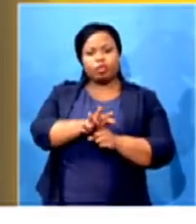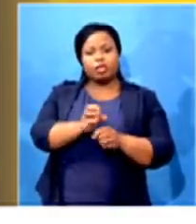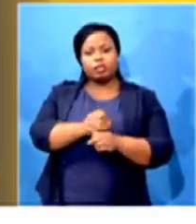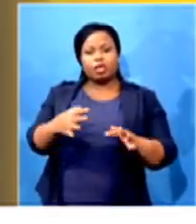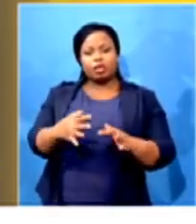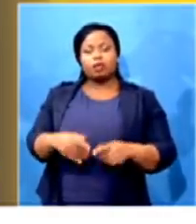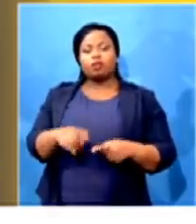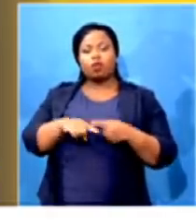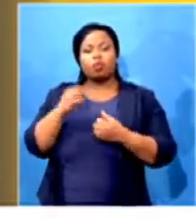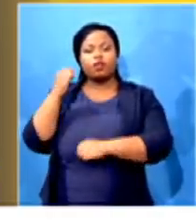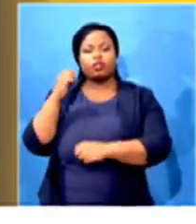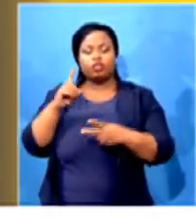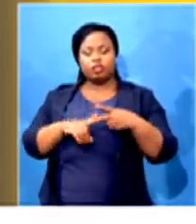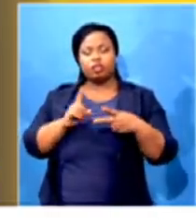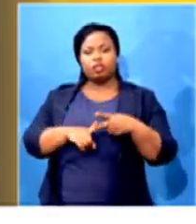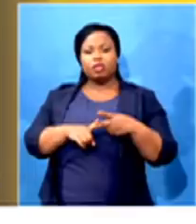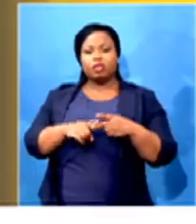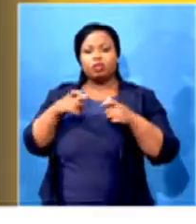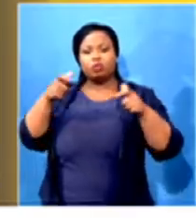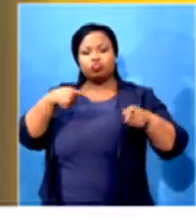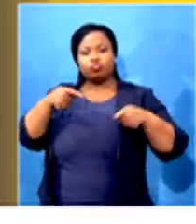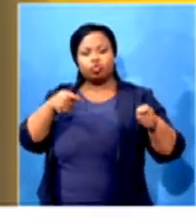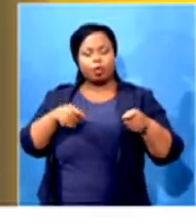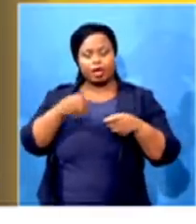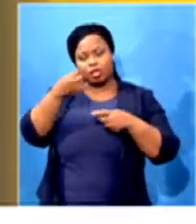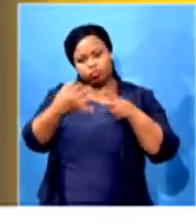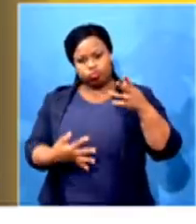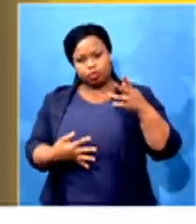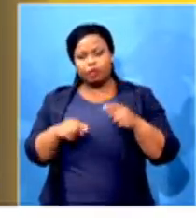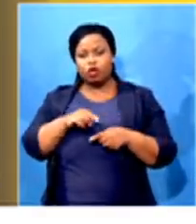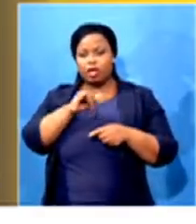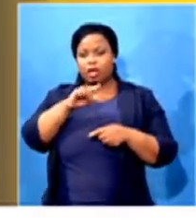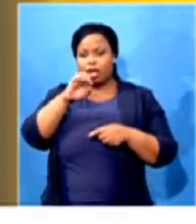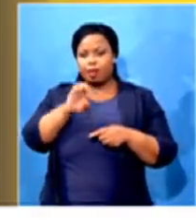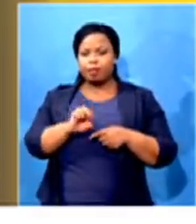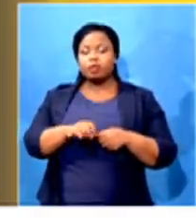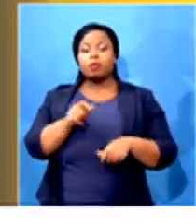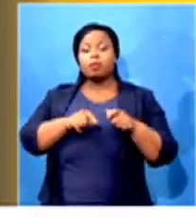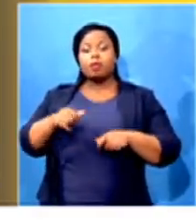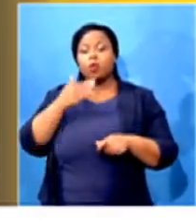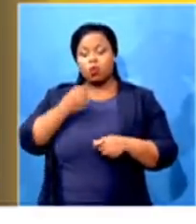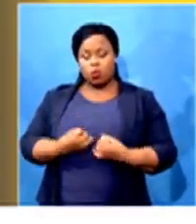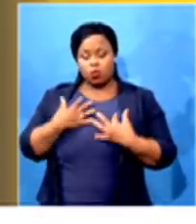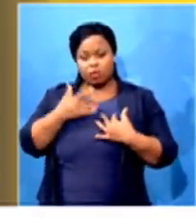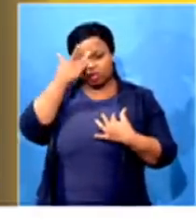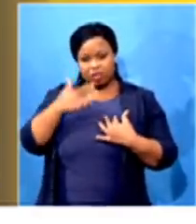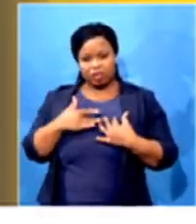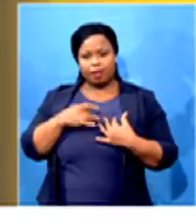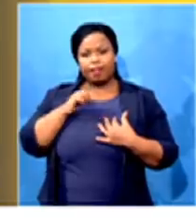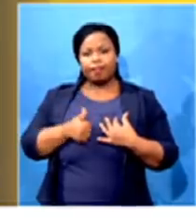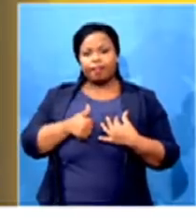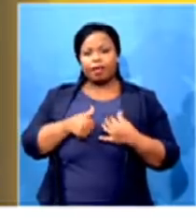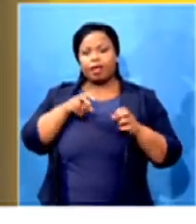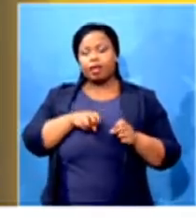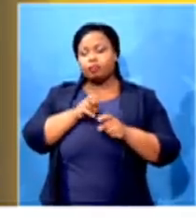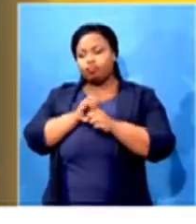your factories, from your supermarkets and so forth. Now, when people got infected there, they then transported